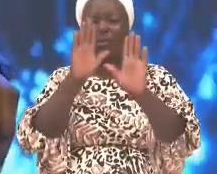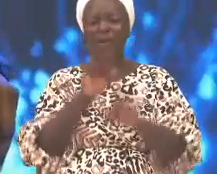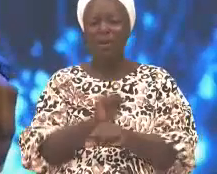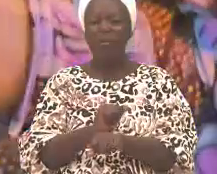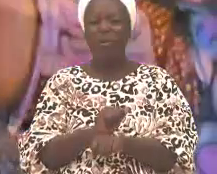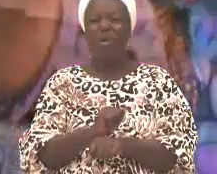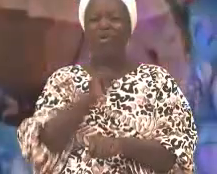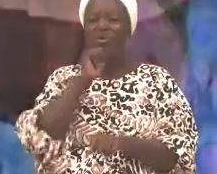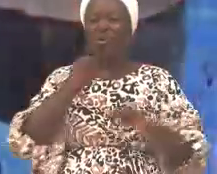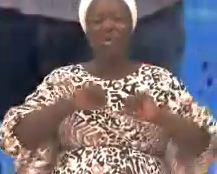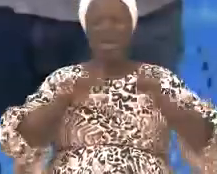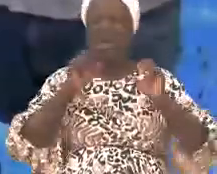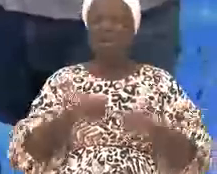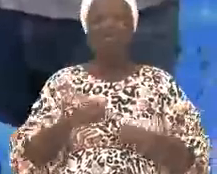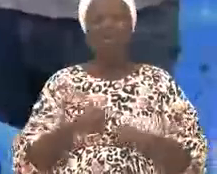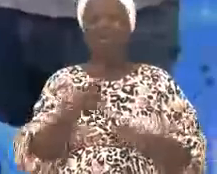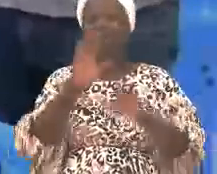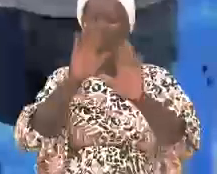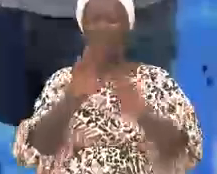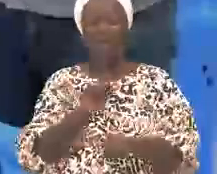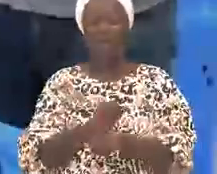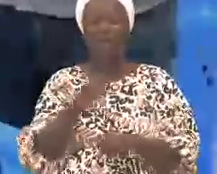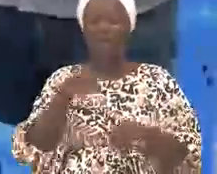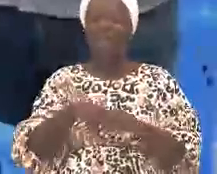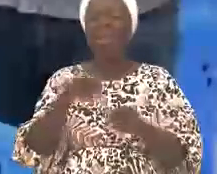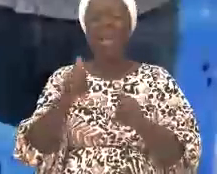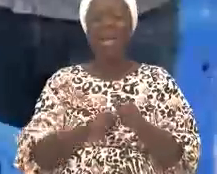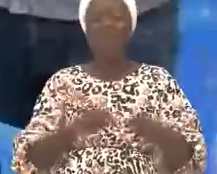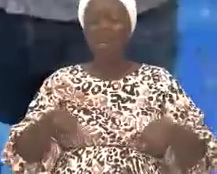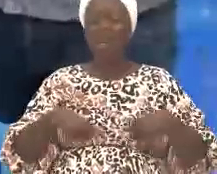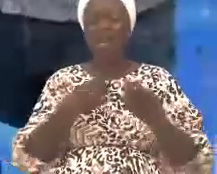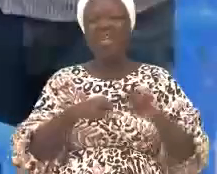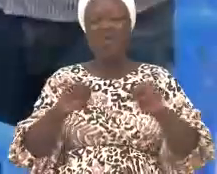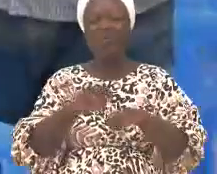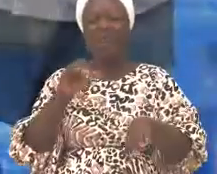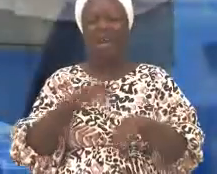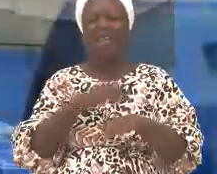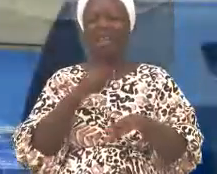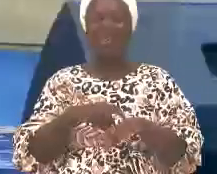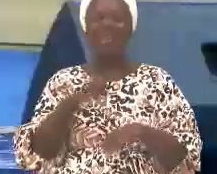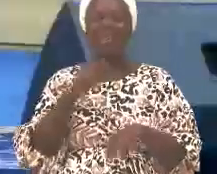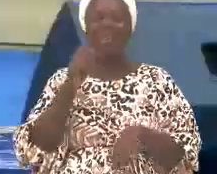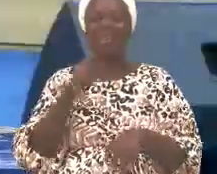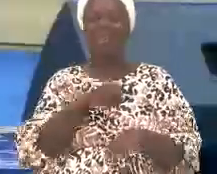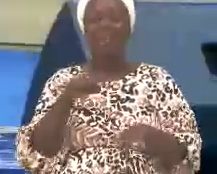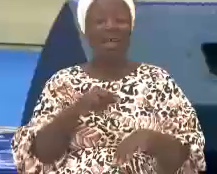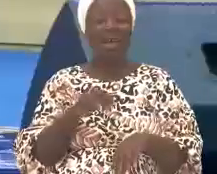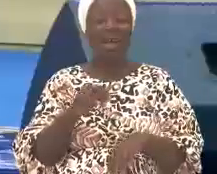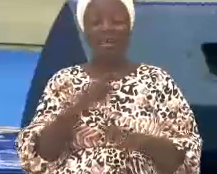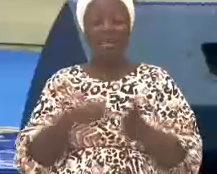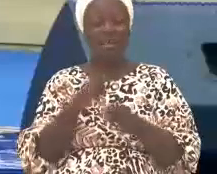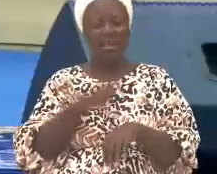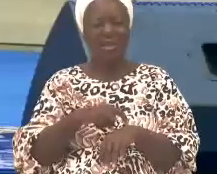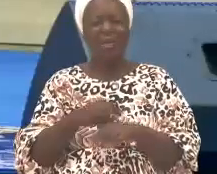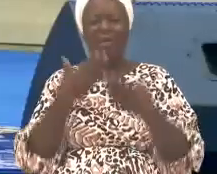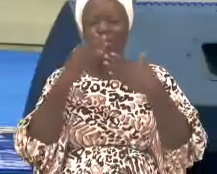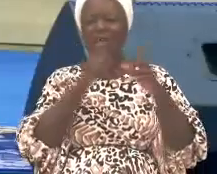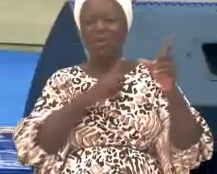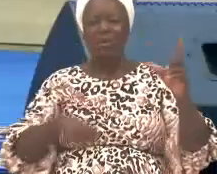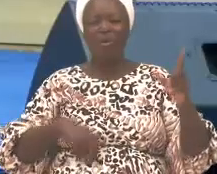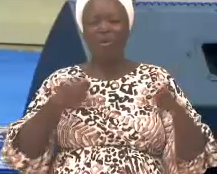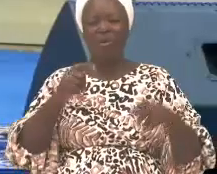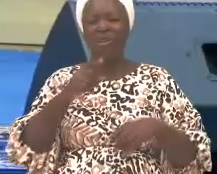Undeniable miracle. In every life, even at this time. Thank you, Lord, the God that cannot